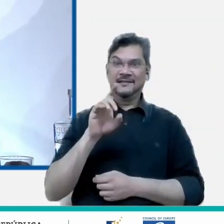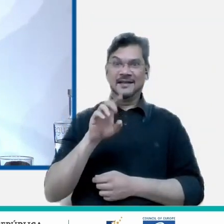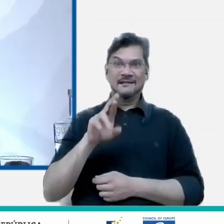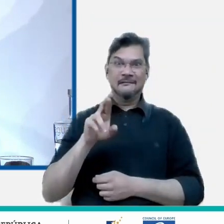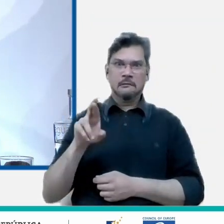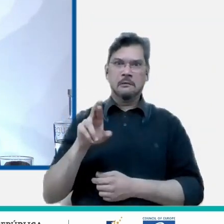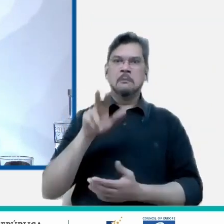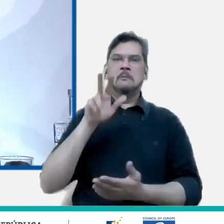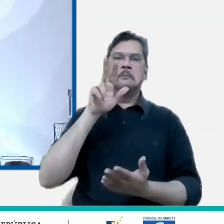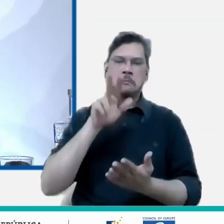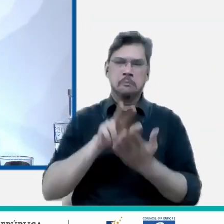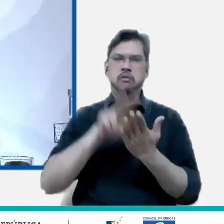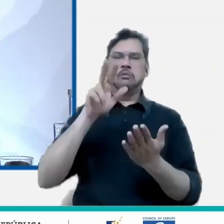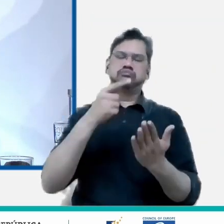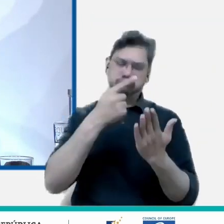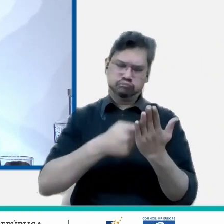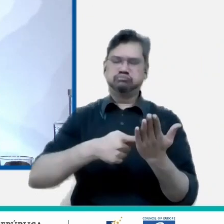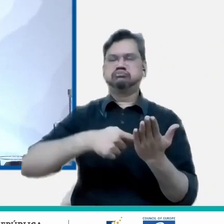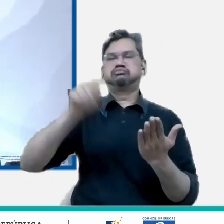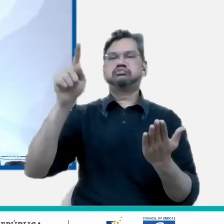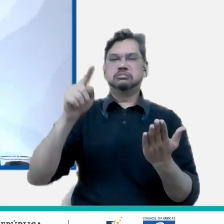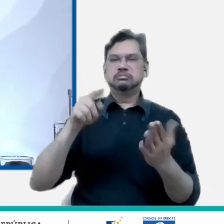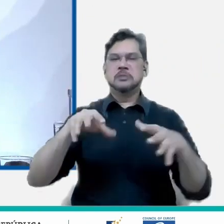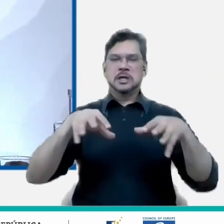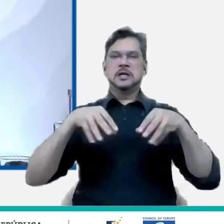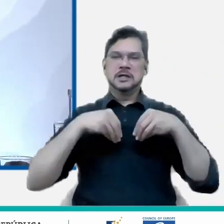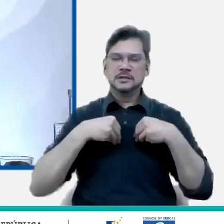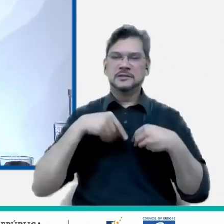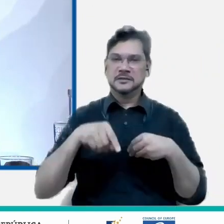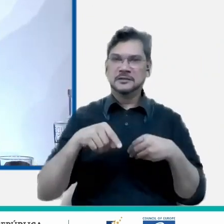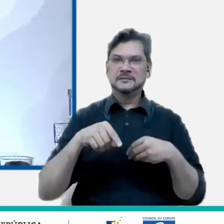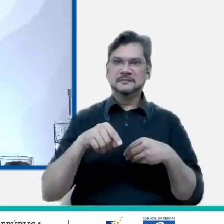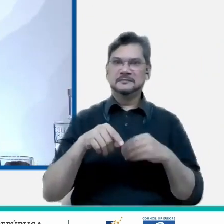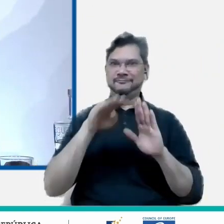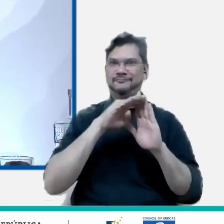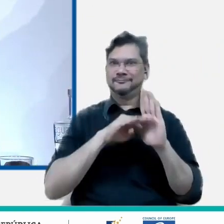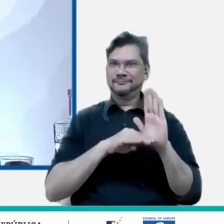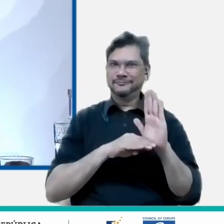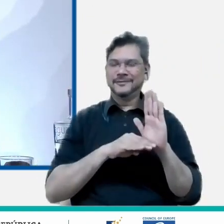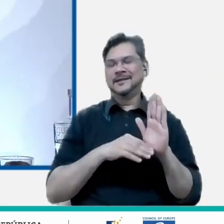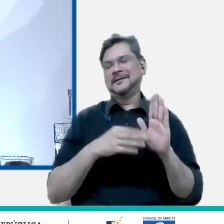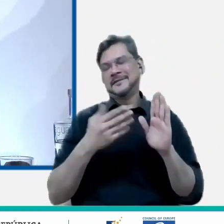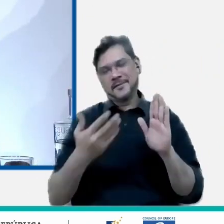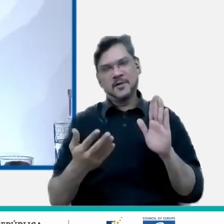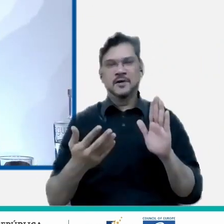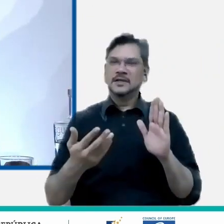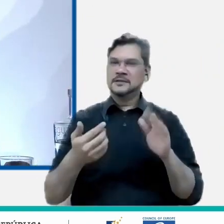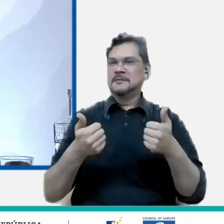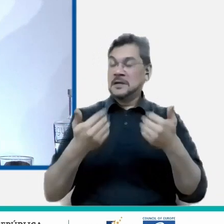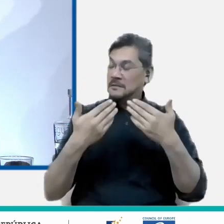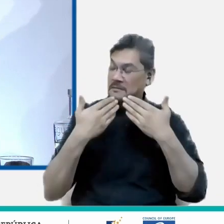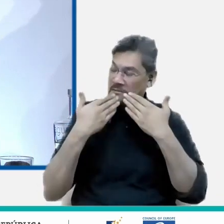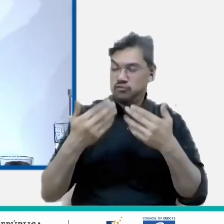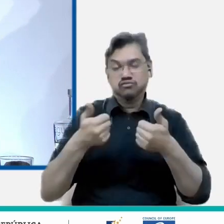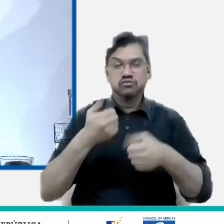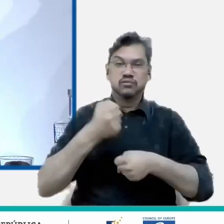of Sendai framework in the region. And thank you also for your intervention today, providing us the key features of the